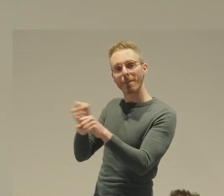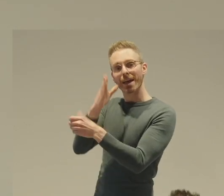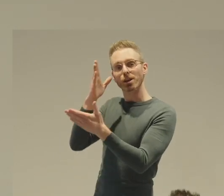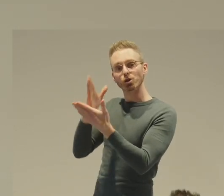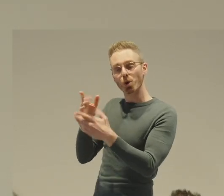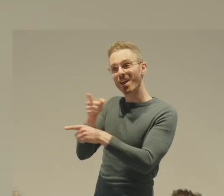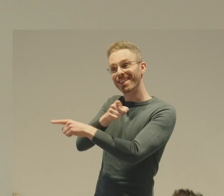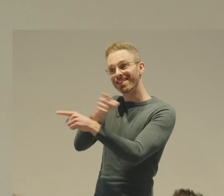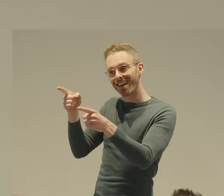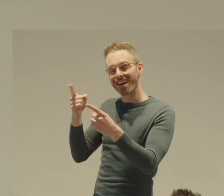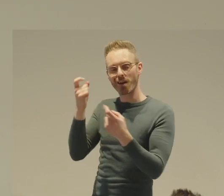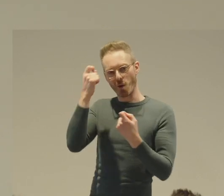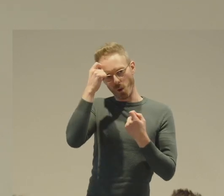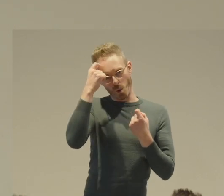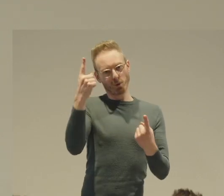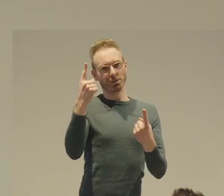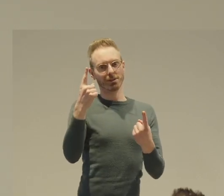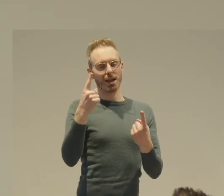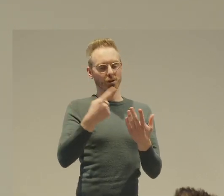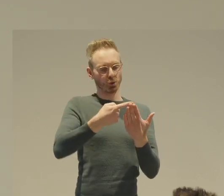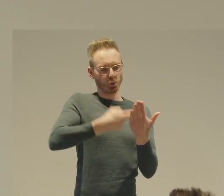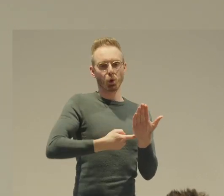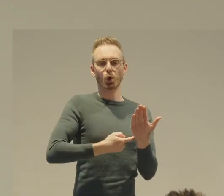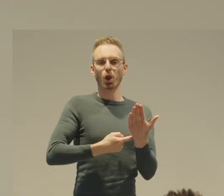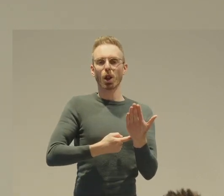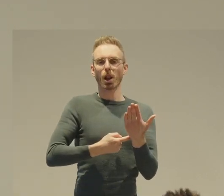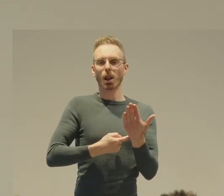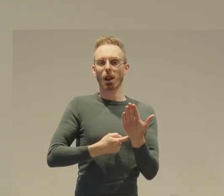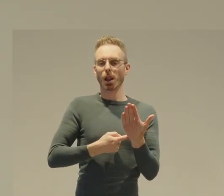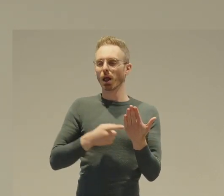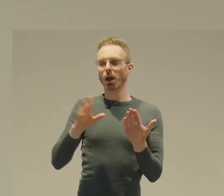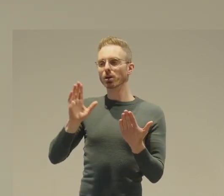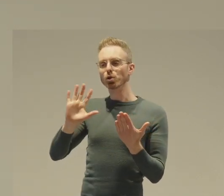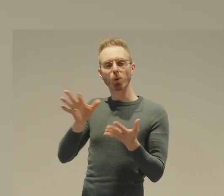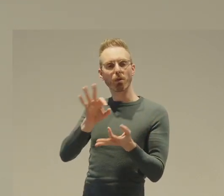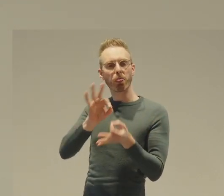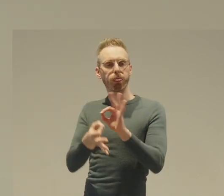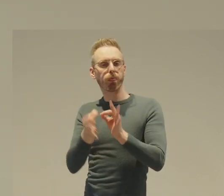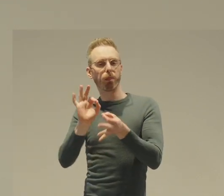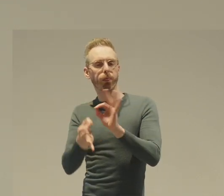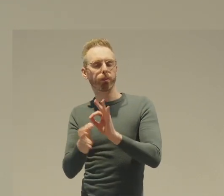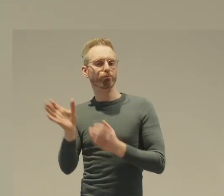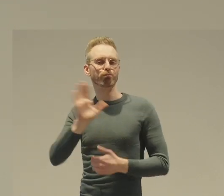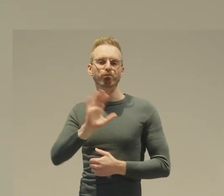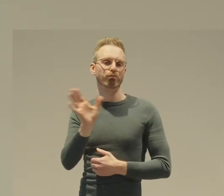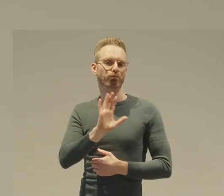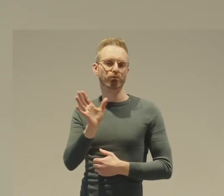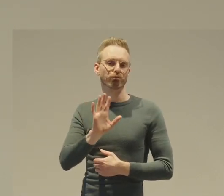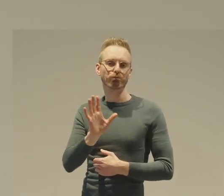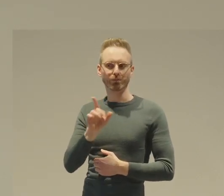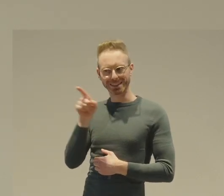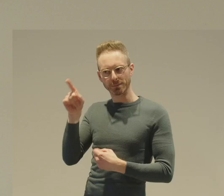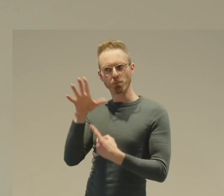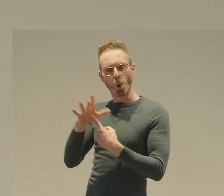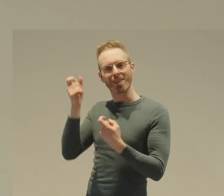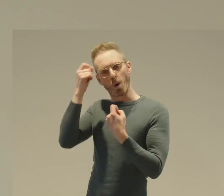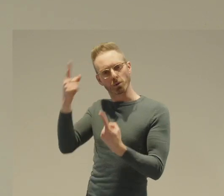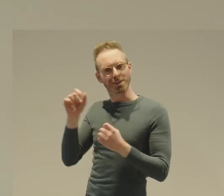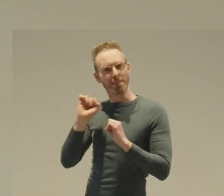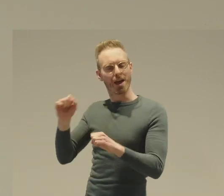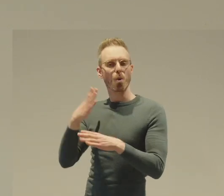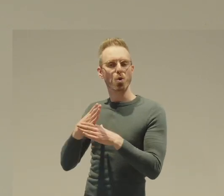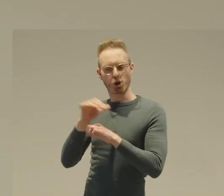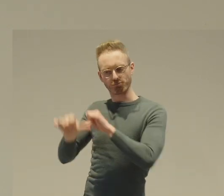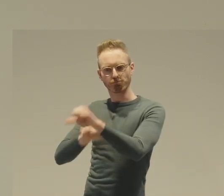But yeah, it's really important in this process of getting permission. That can sometimes be a bit